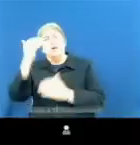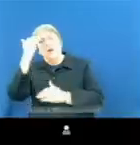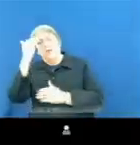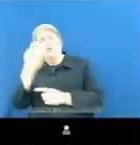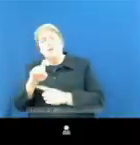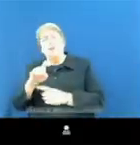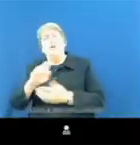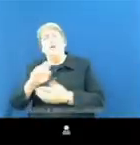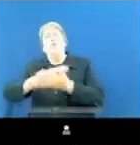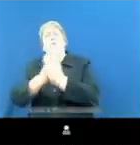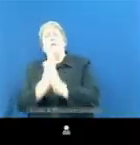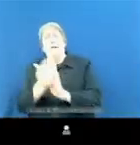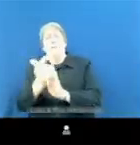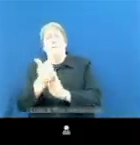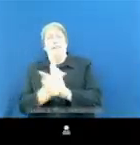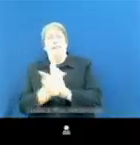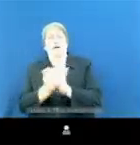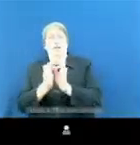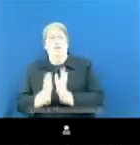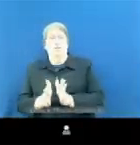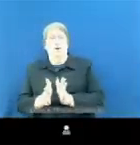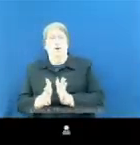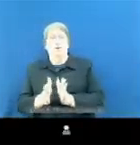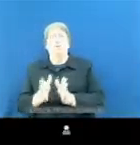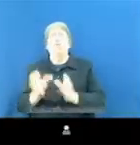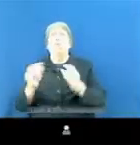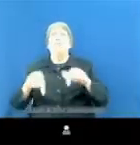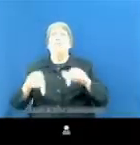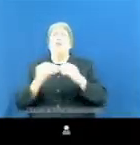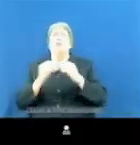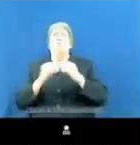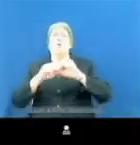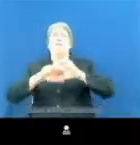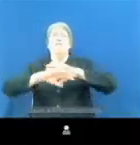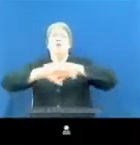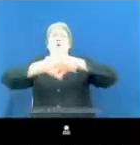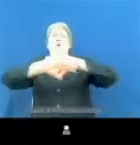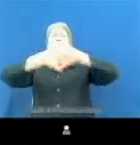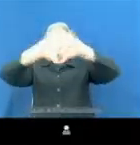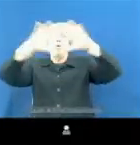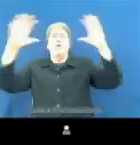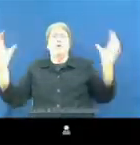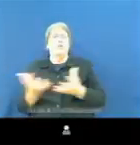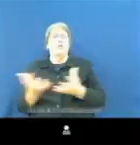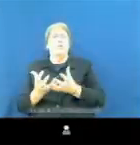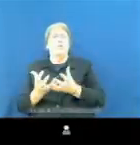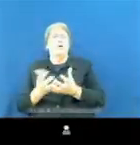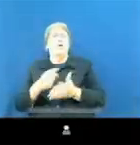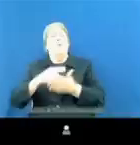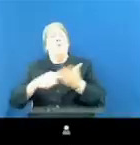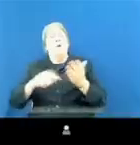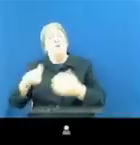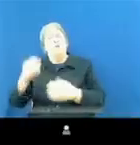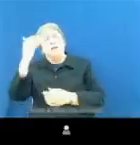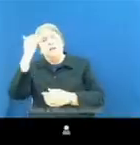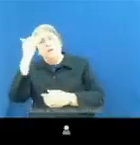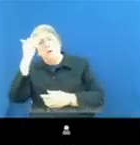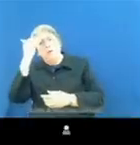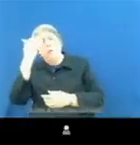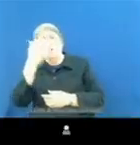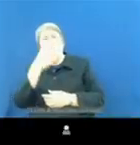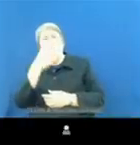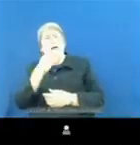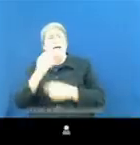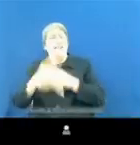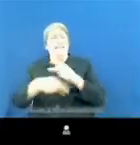interpreter. So it's more of an overview of the kinds of things you need to know and the kinds of things that the